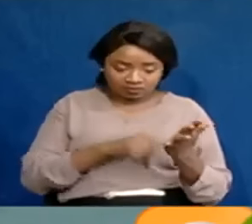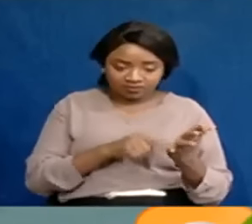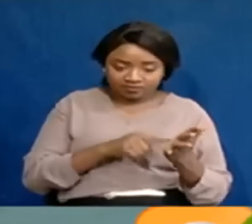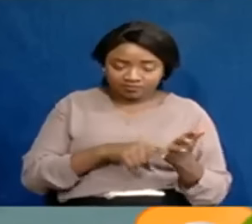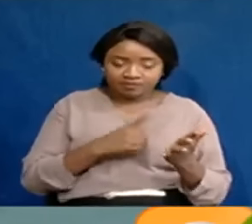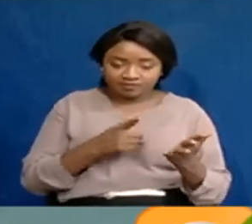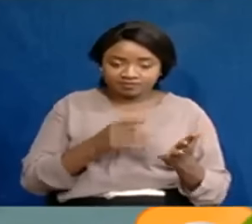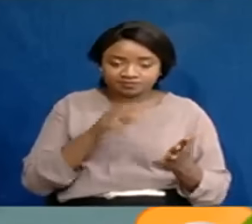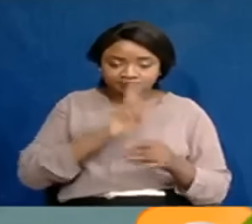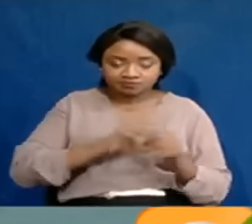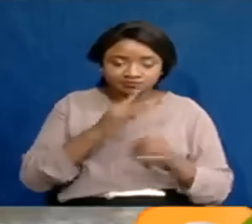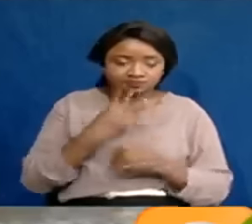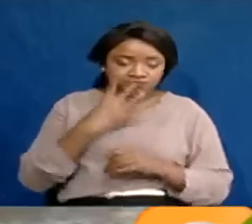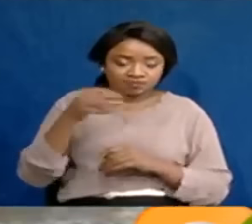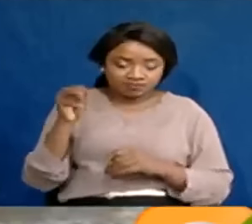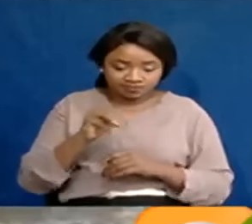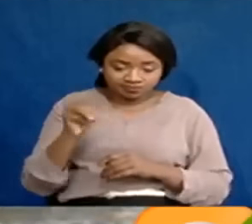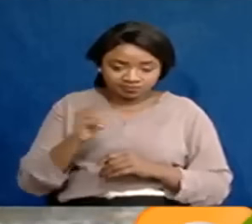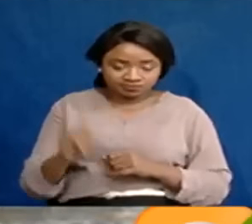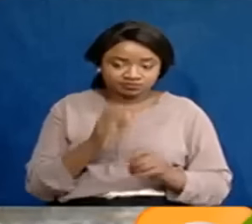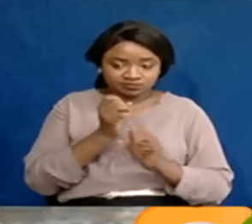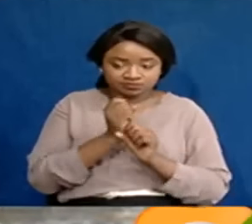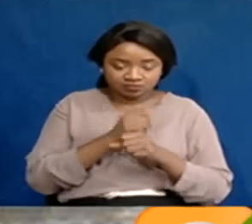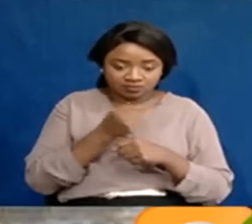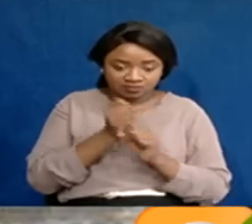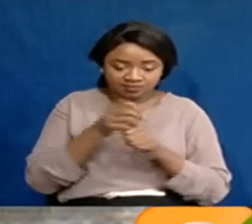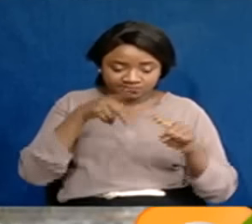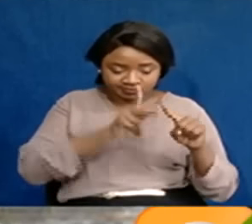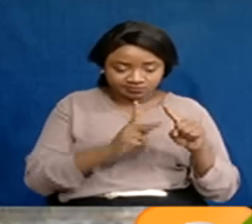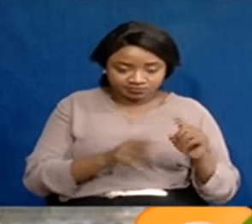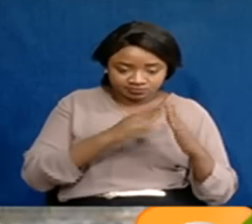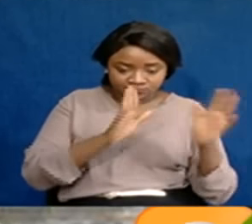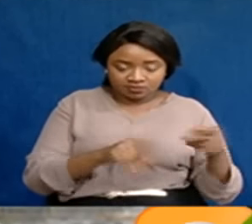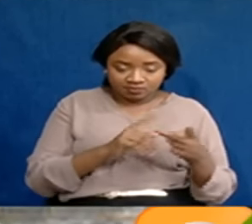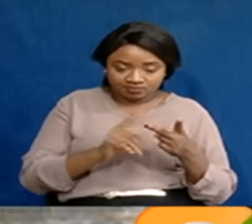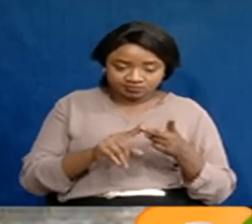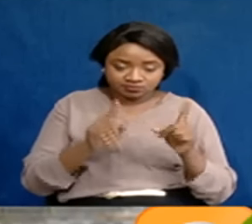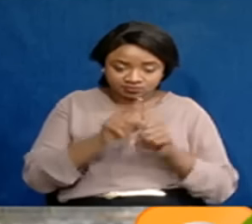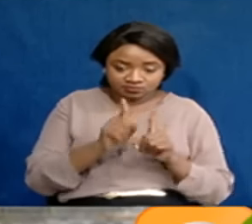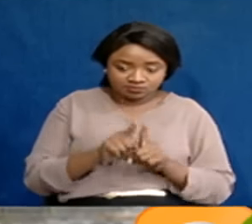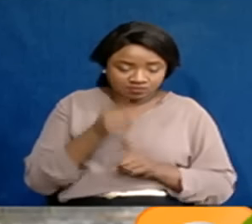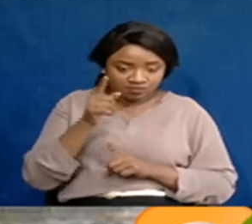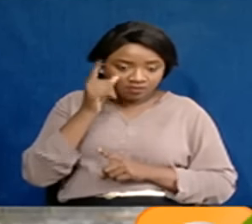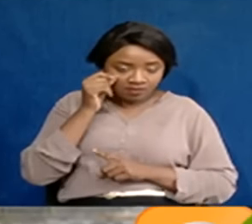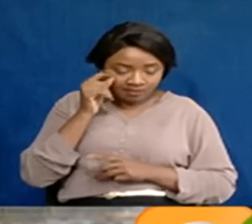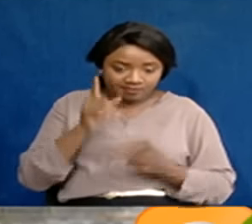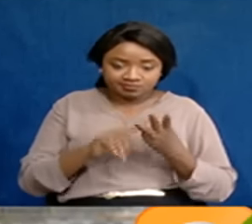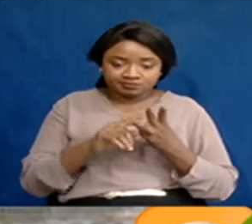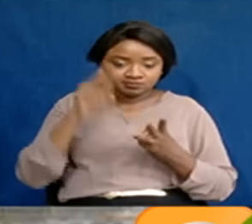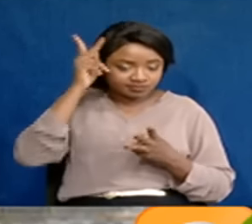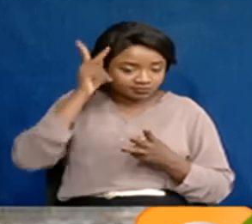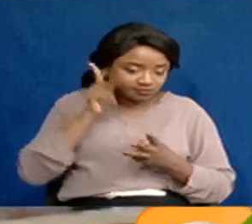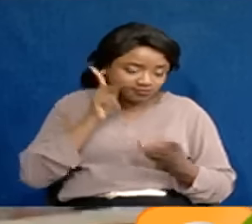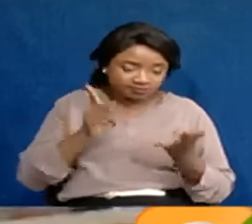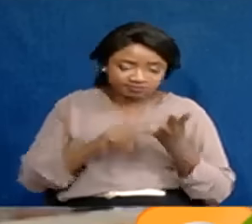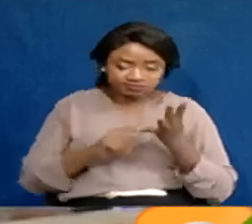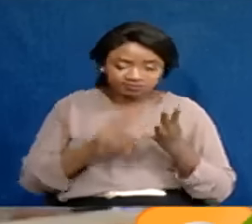refurbish his Harambee Annex office, his official residence in Karen, and the DP's residence in Mombasa in the last financial